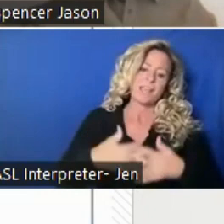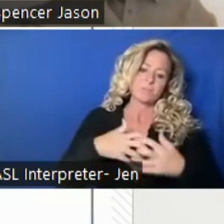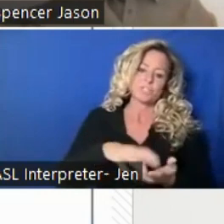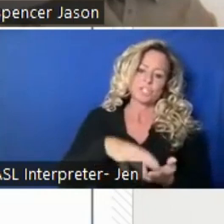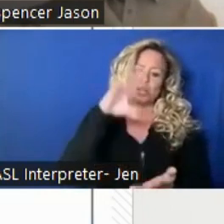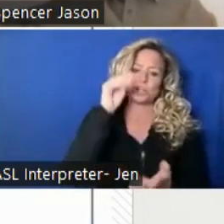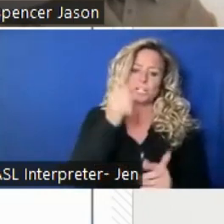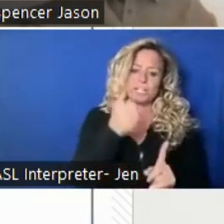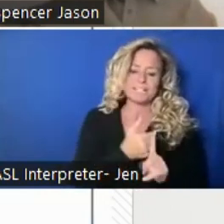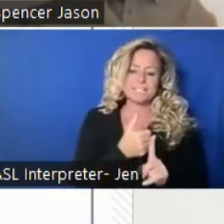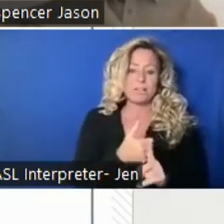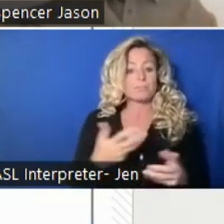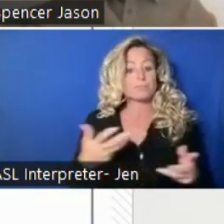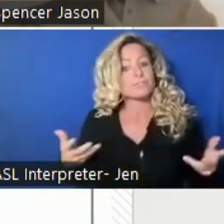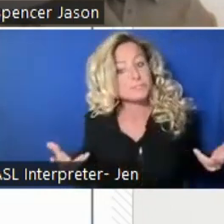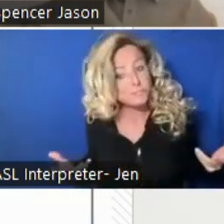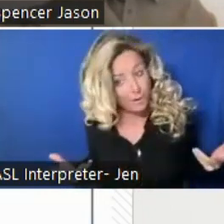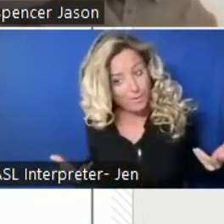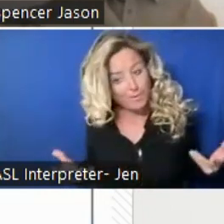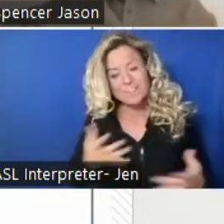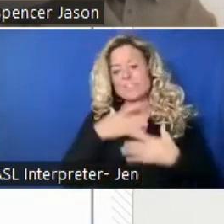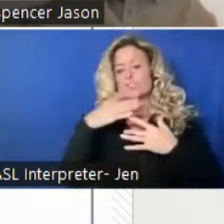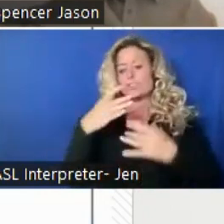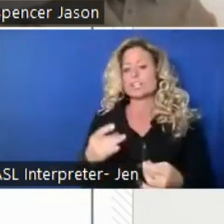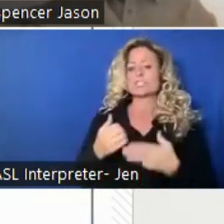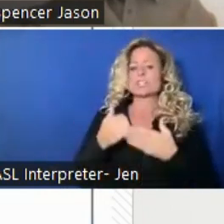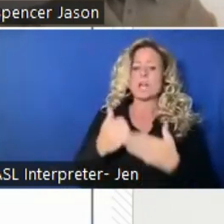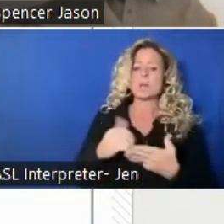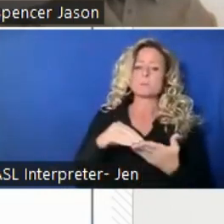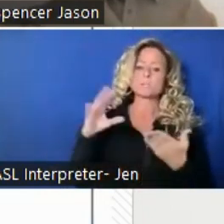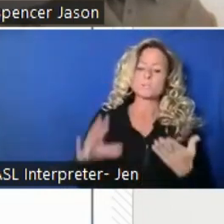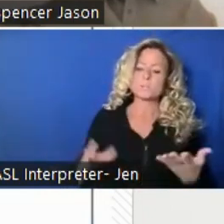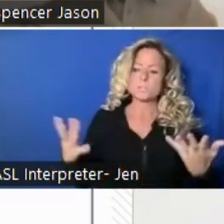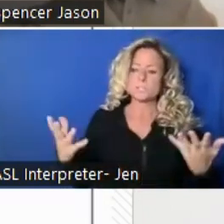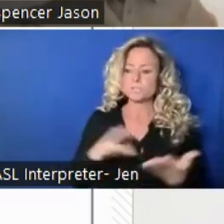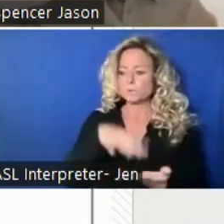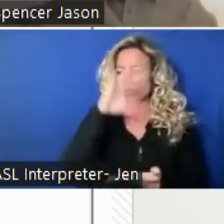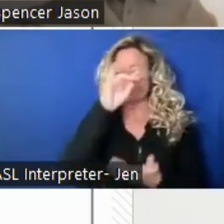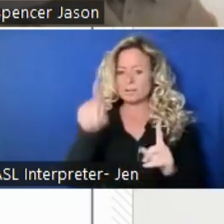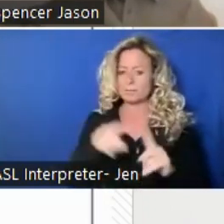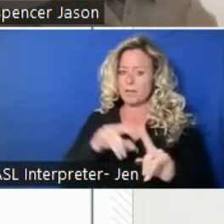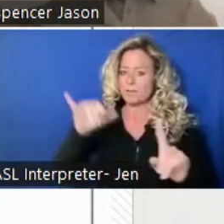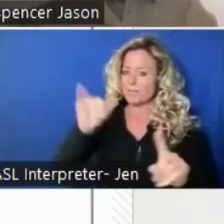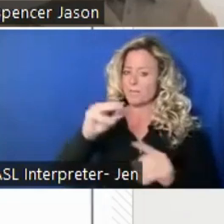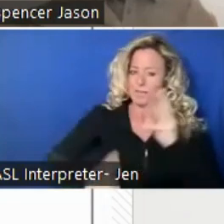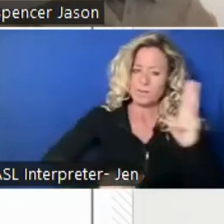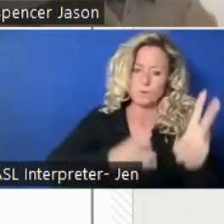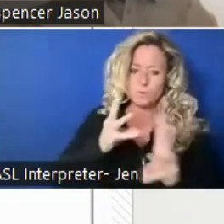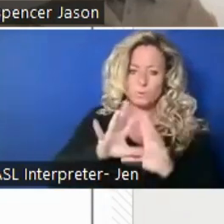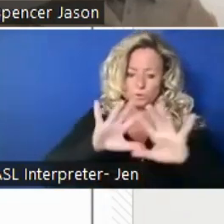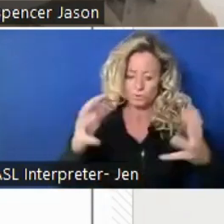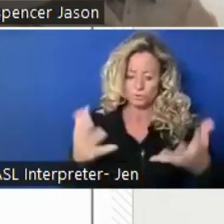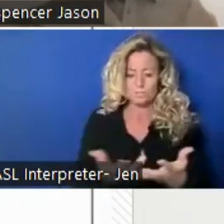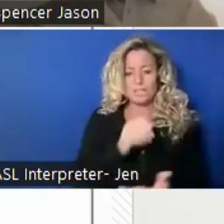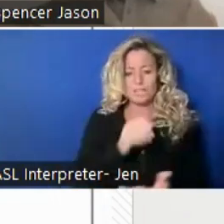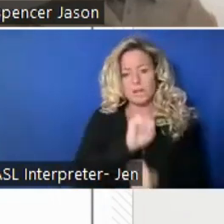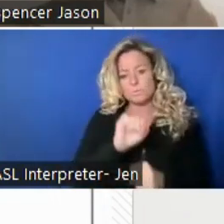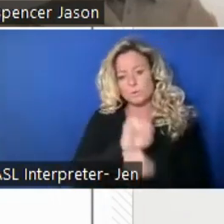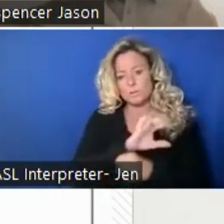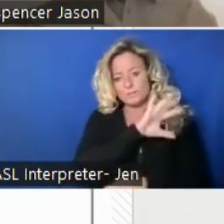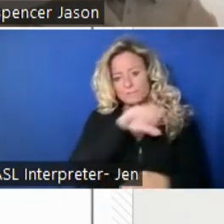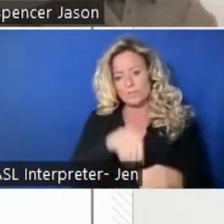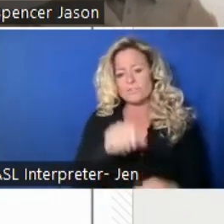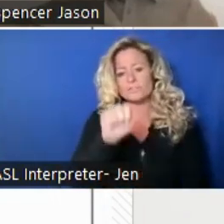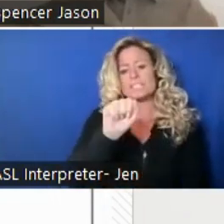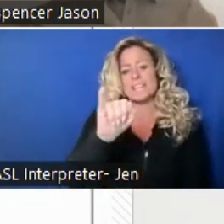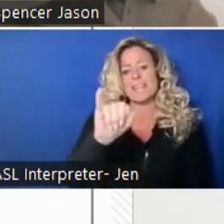learning. So if you're interested in helping students to learn about that world and what it's like to work in